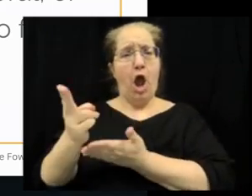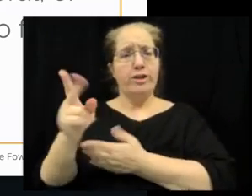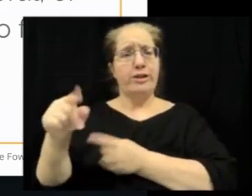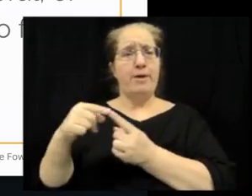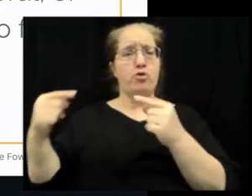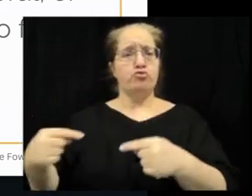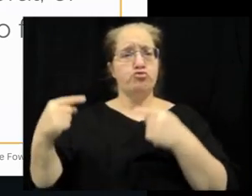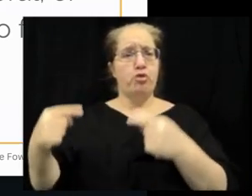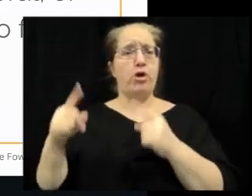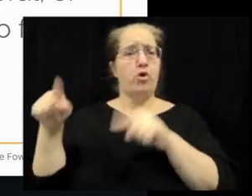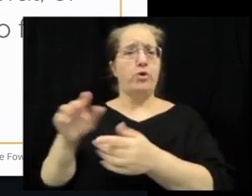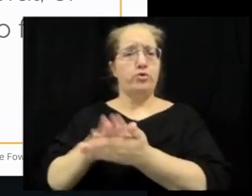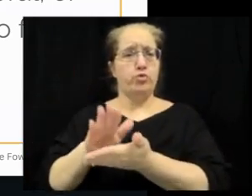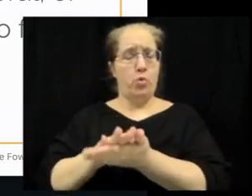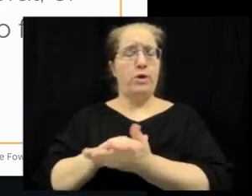struggle getting to school.